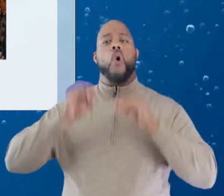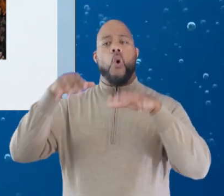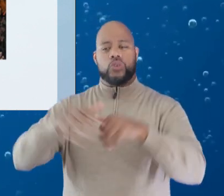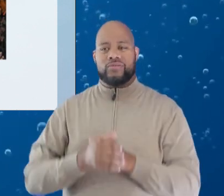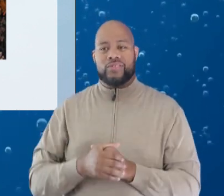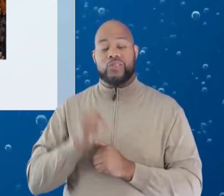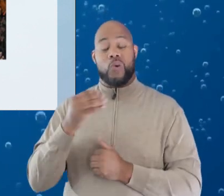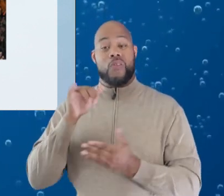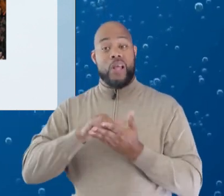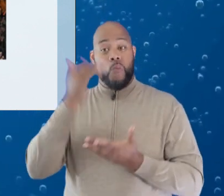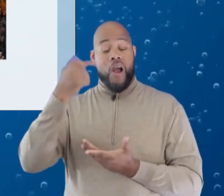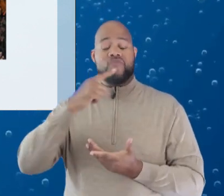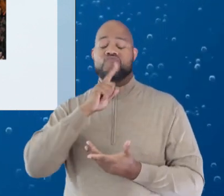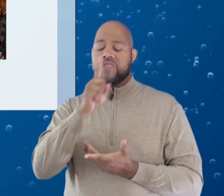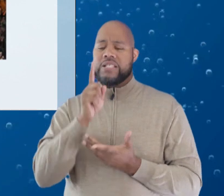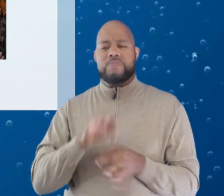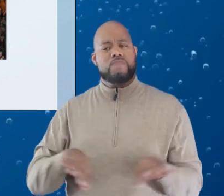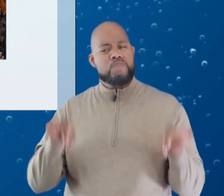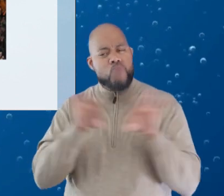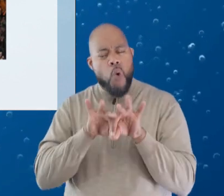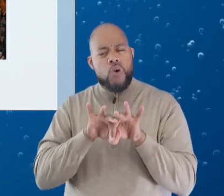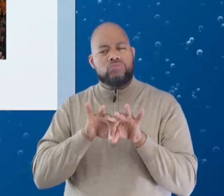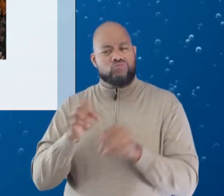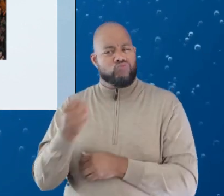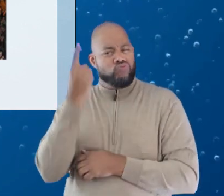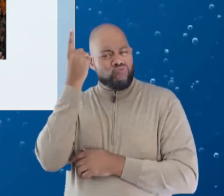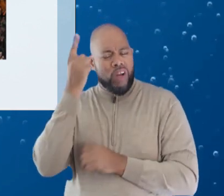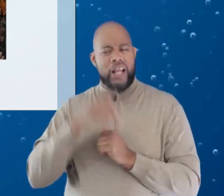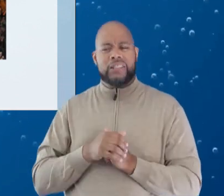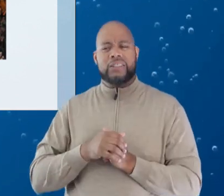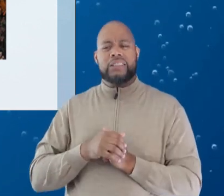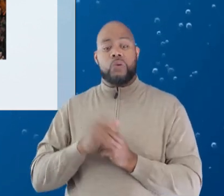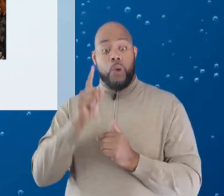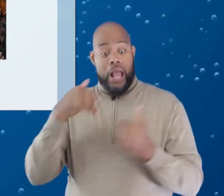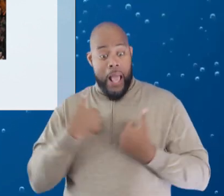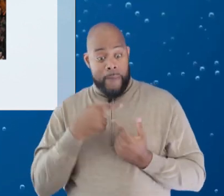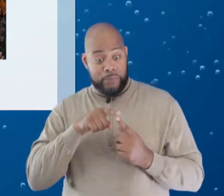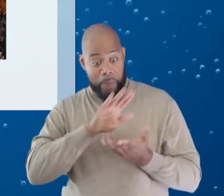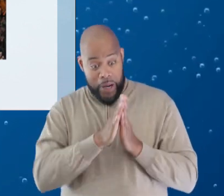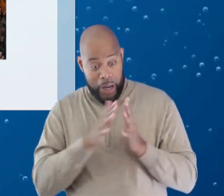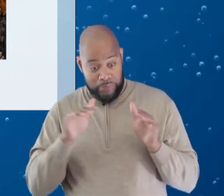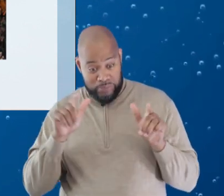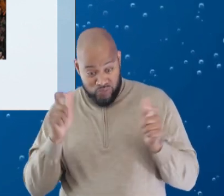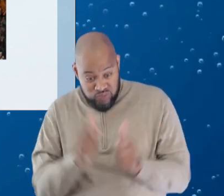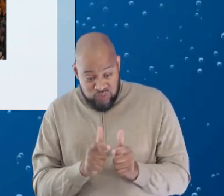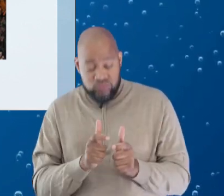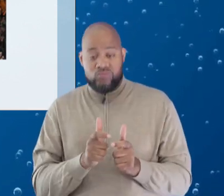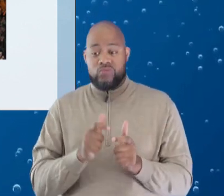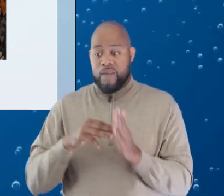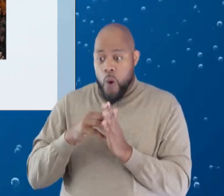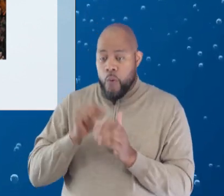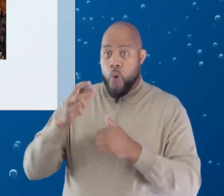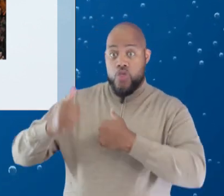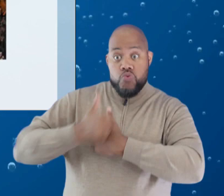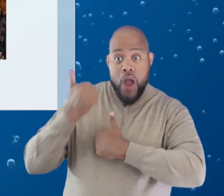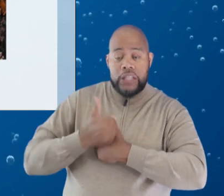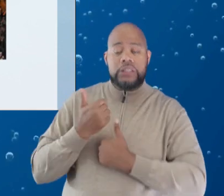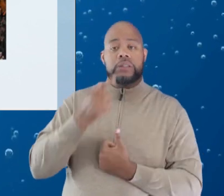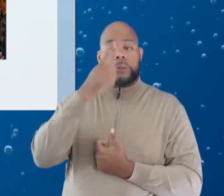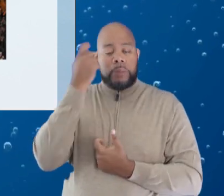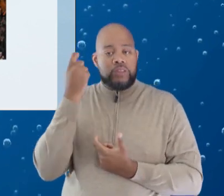oceans. And so that's why it's so important to understand when species are becoming endangered, vulnerable,